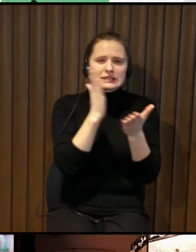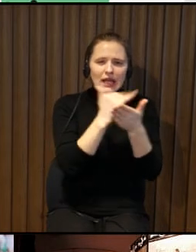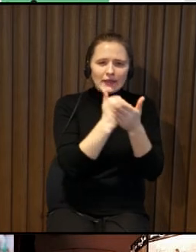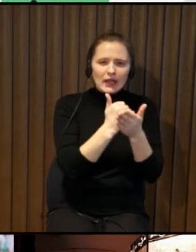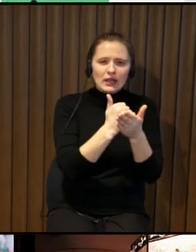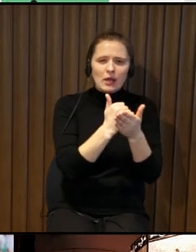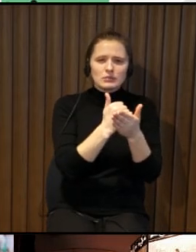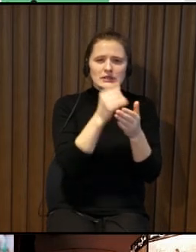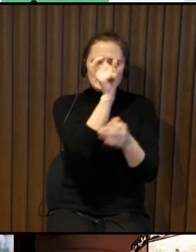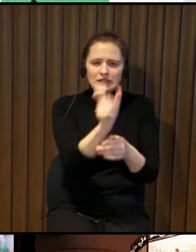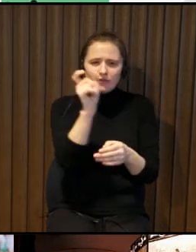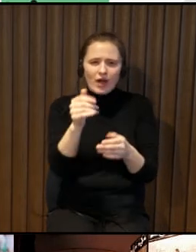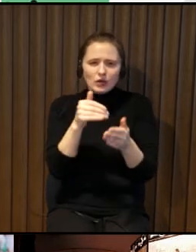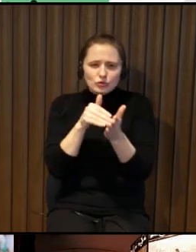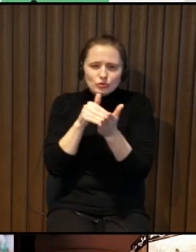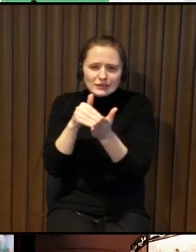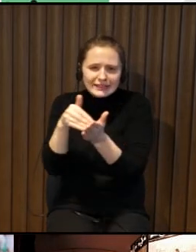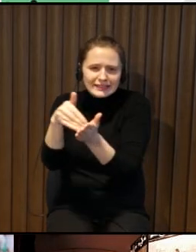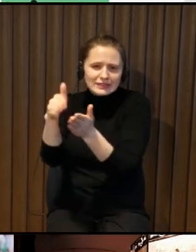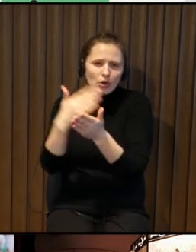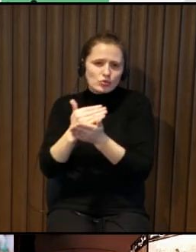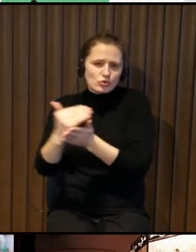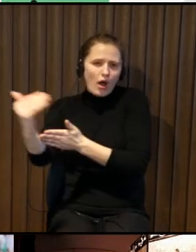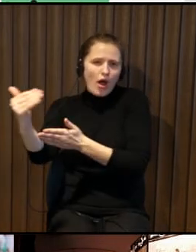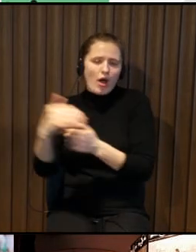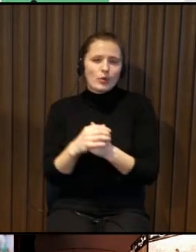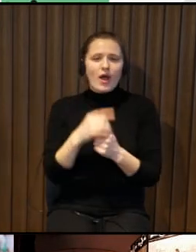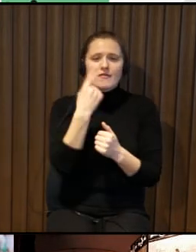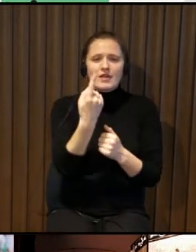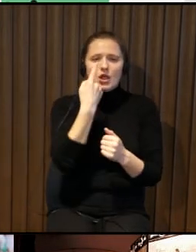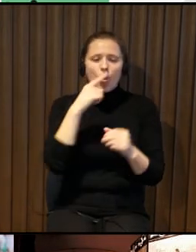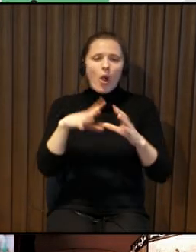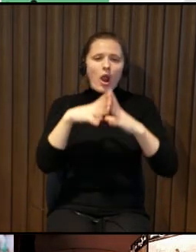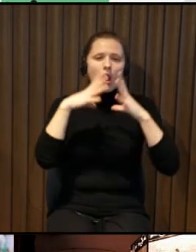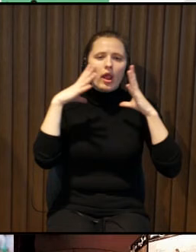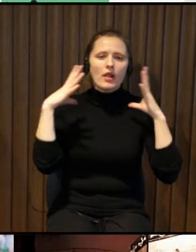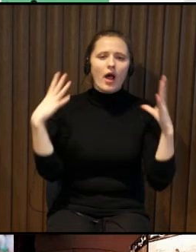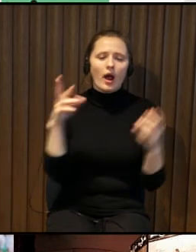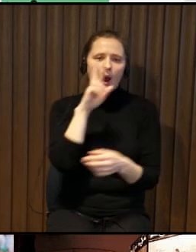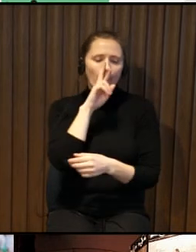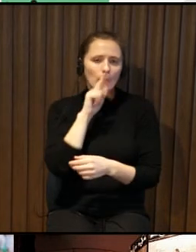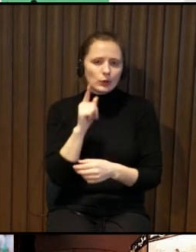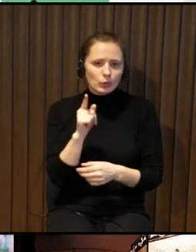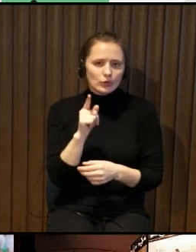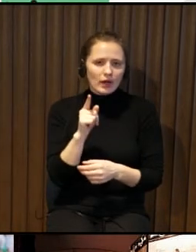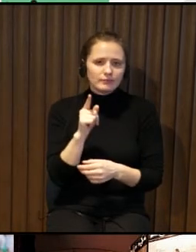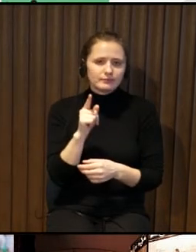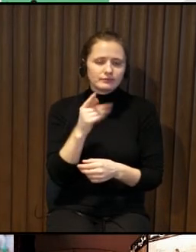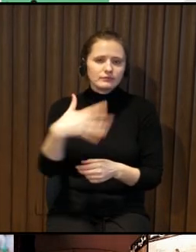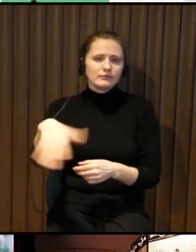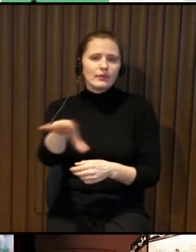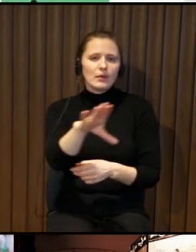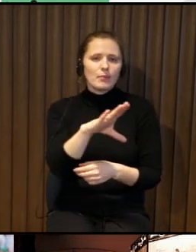One of the most common errors is to address exclusion and discrimination by dividing people